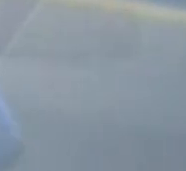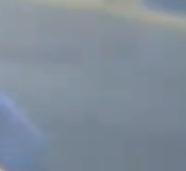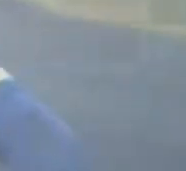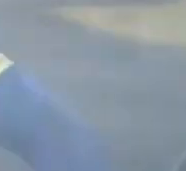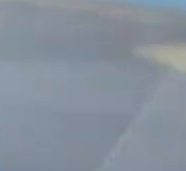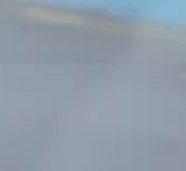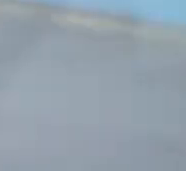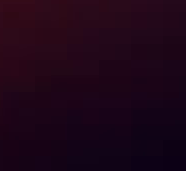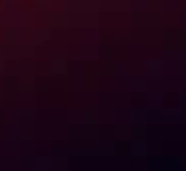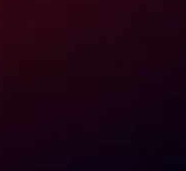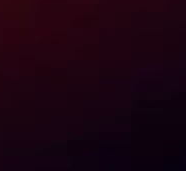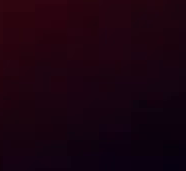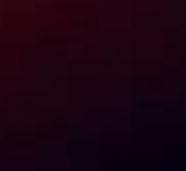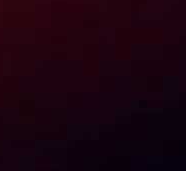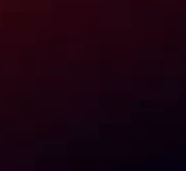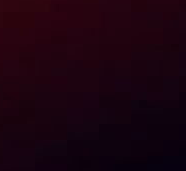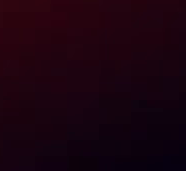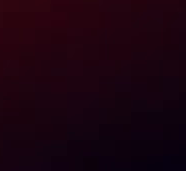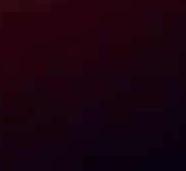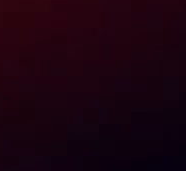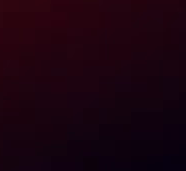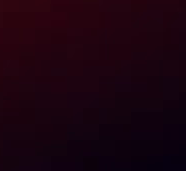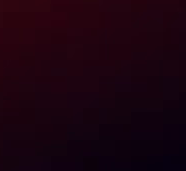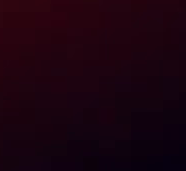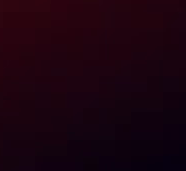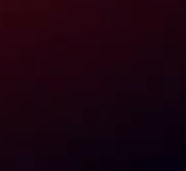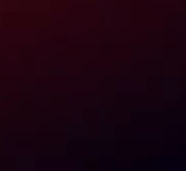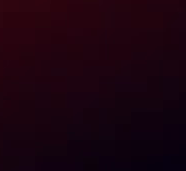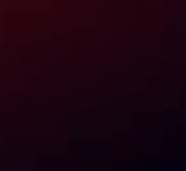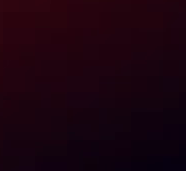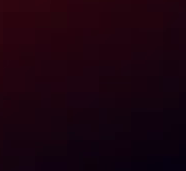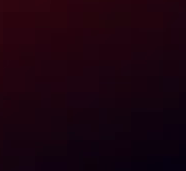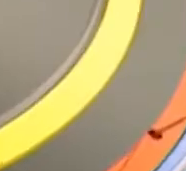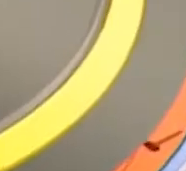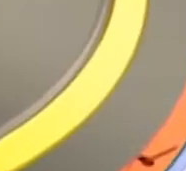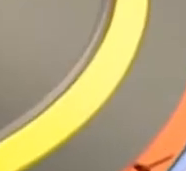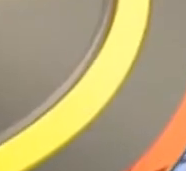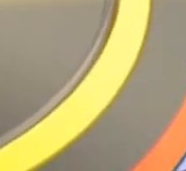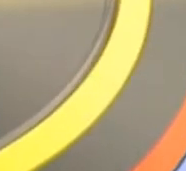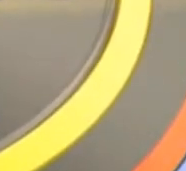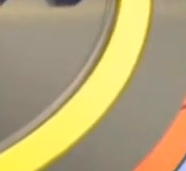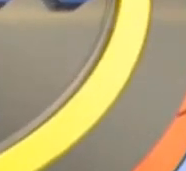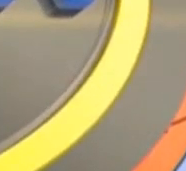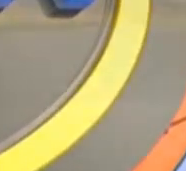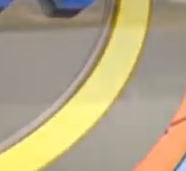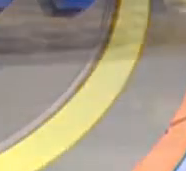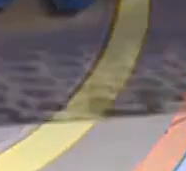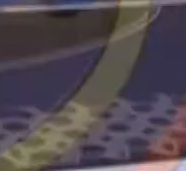Channel 1. KBC Channel 1, your true sports partner.